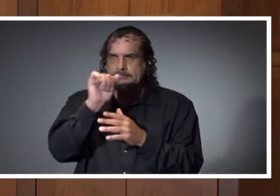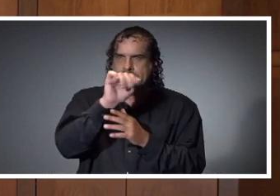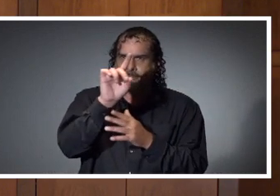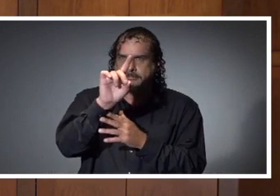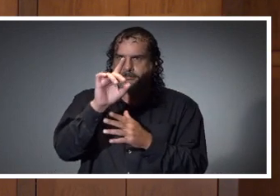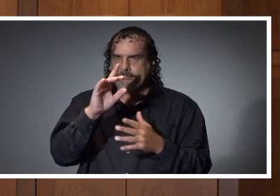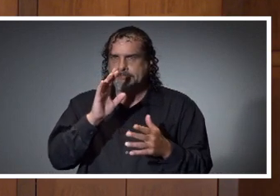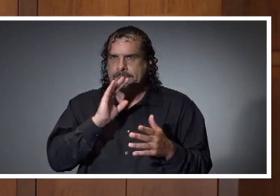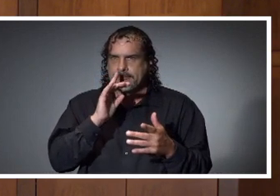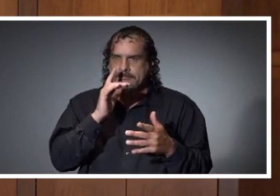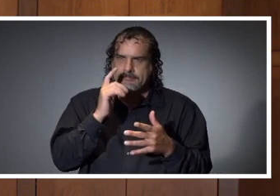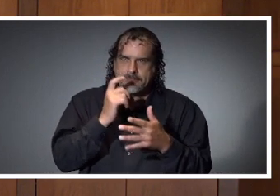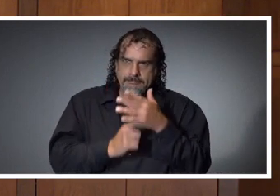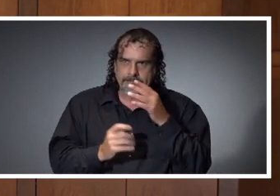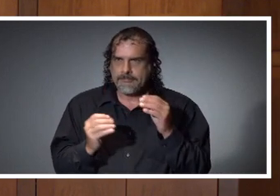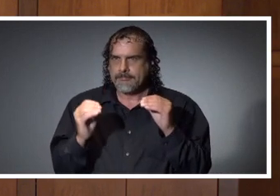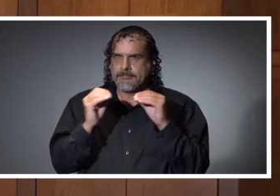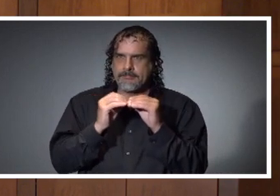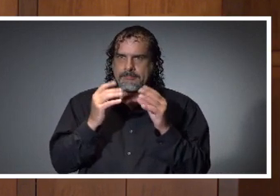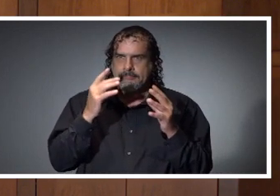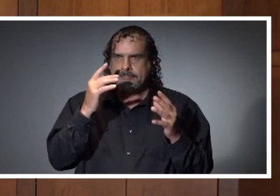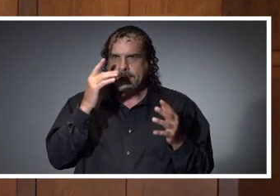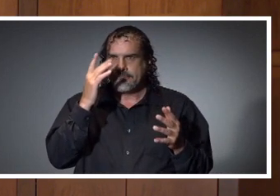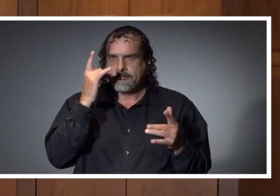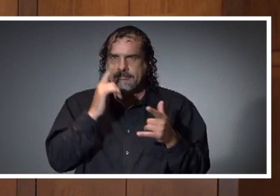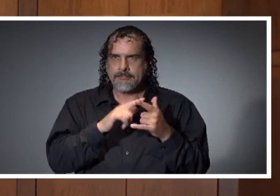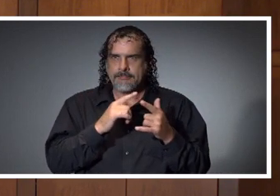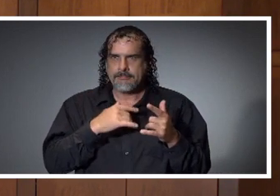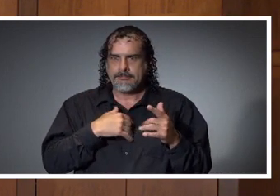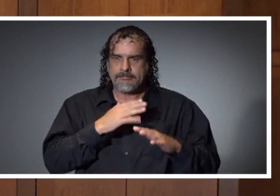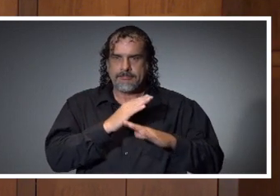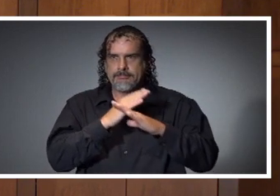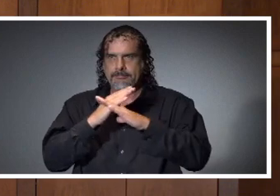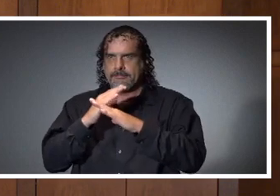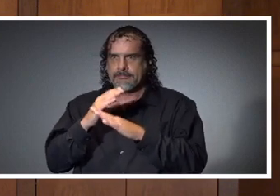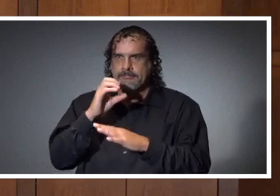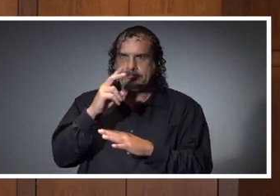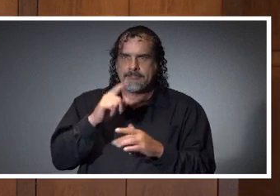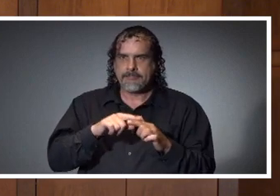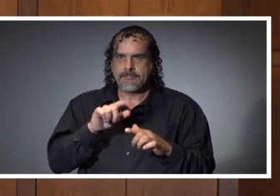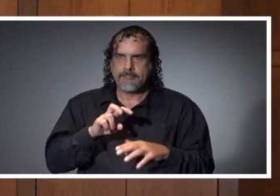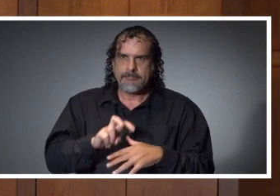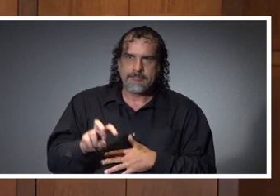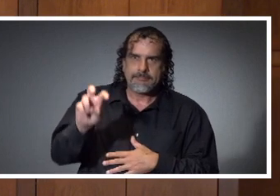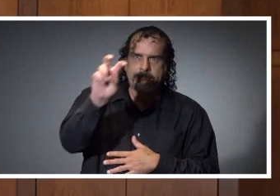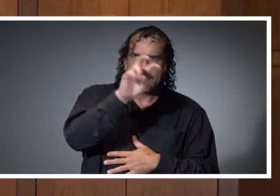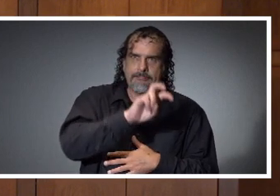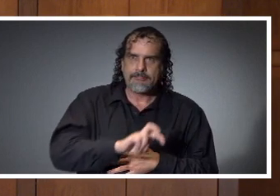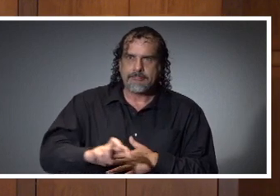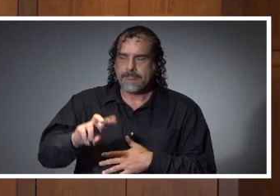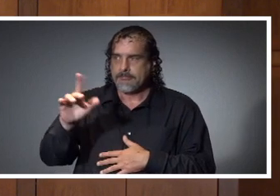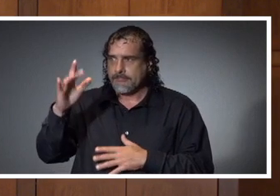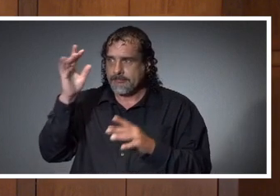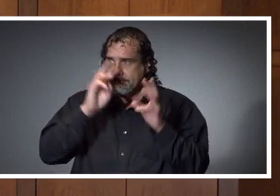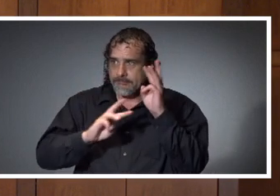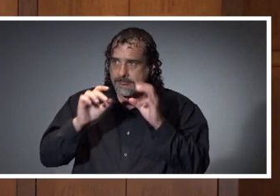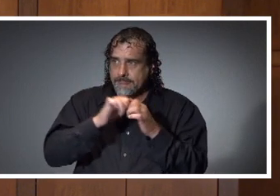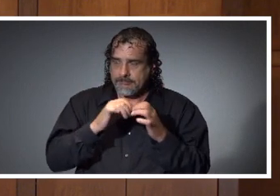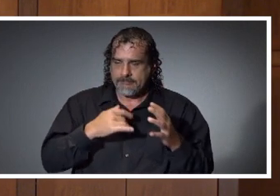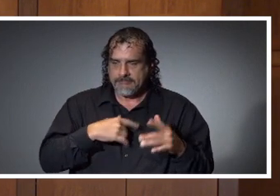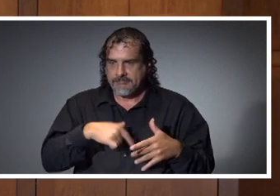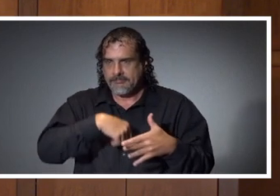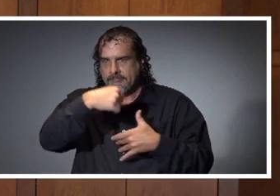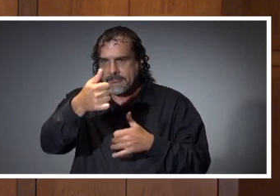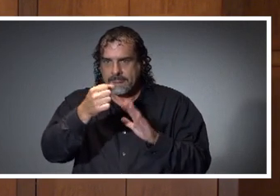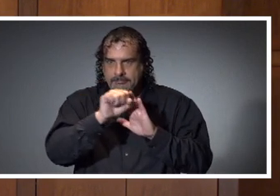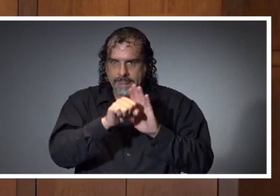going to be additional costs as well, just because of protections from coronavirus as they travel. Are you concerned about football players as they travel to other states,